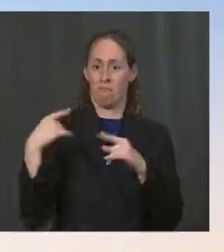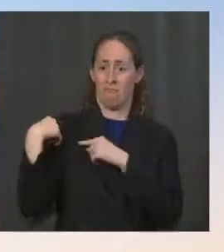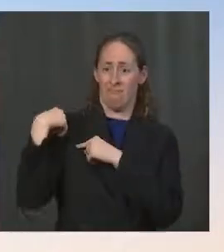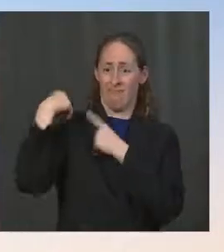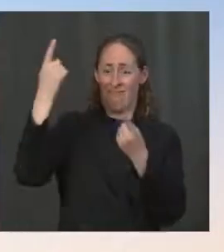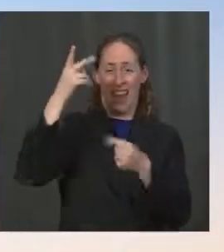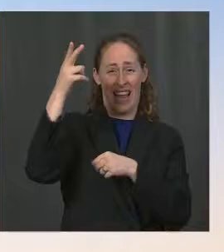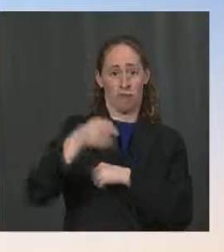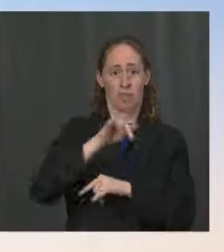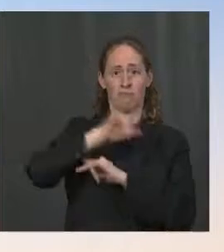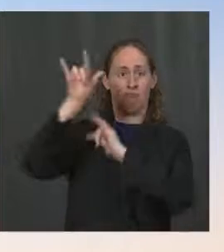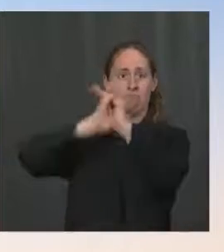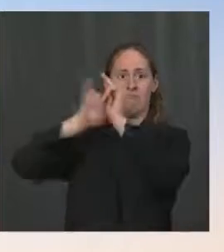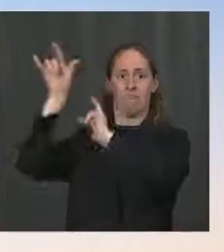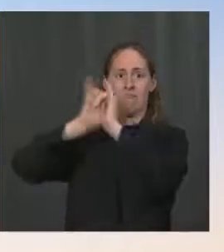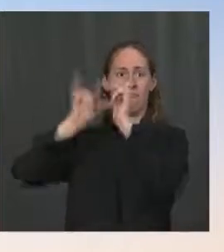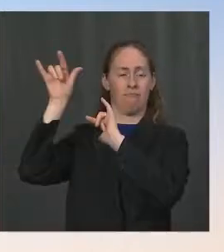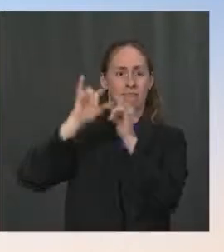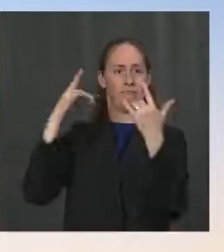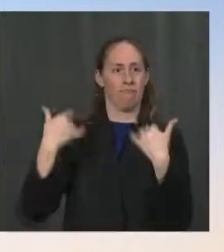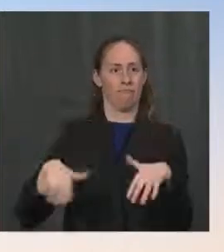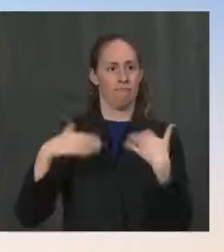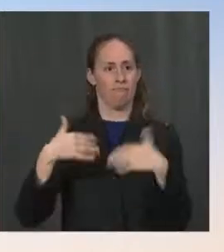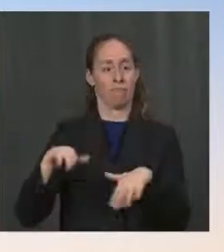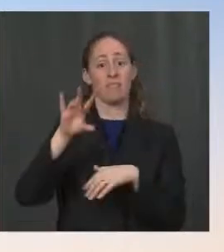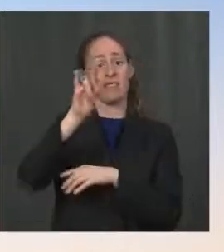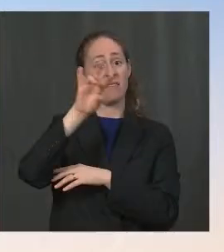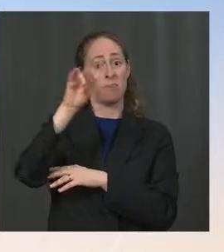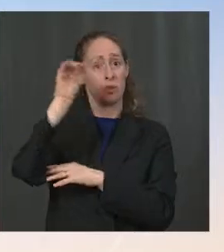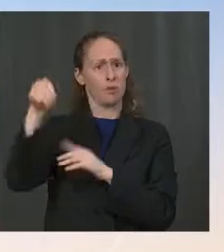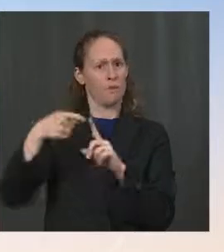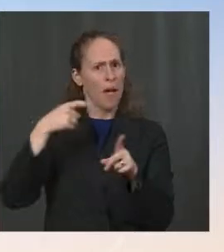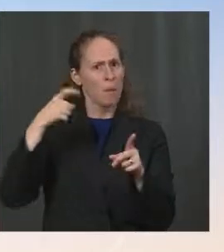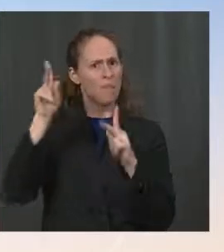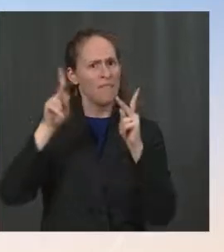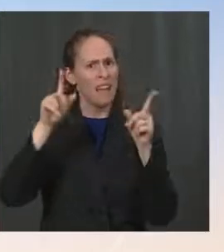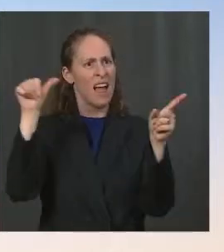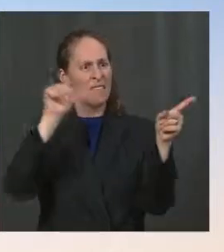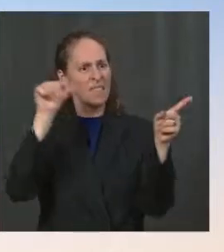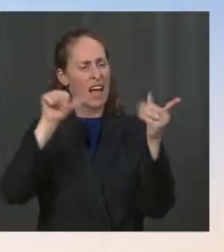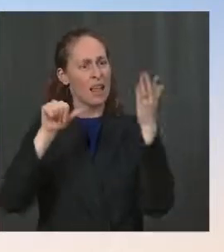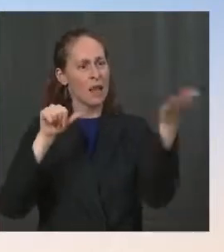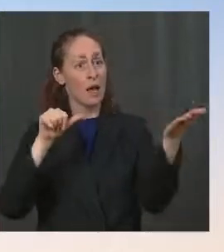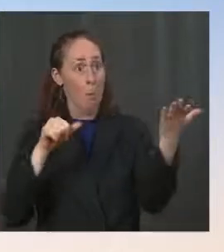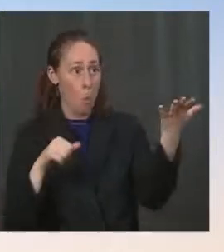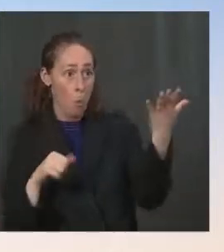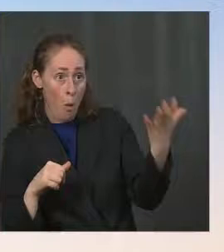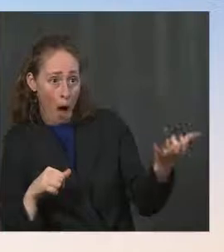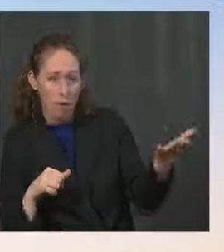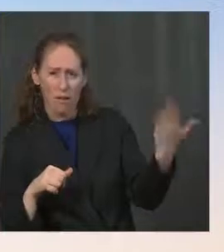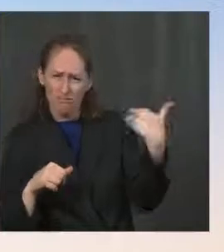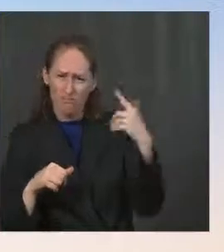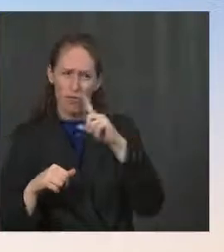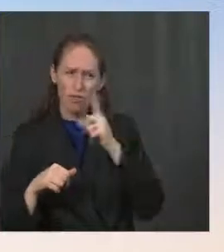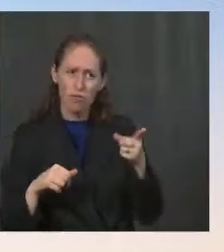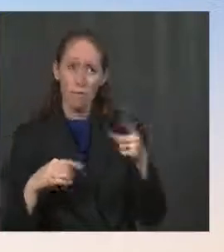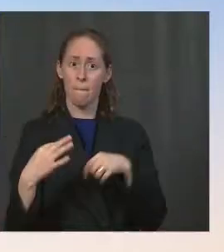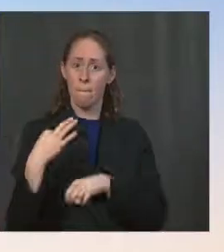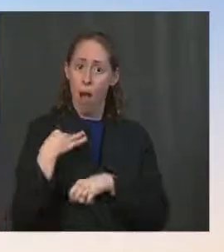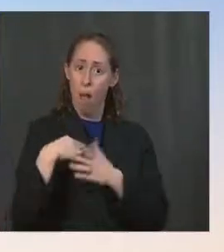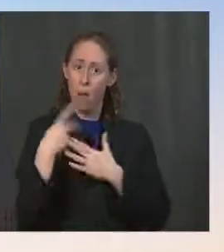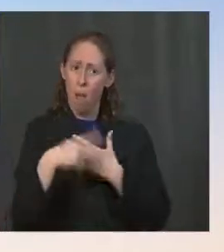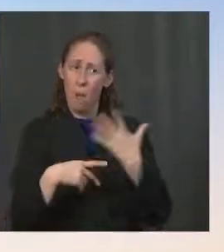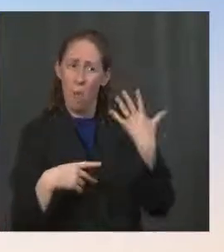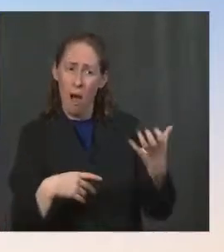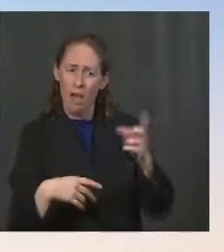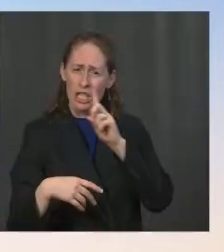to leave Afghanistan? Absolutely. Are there more people who will be eligible for our programs? Absolutely. And that's why we are so focused on the